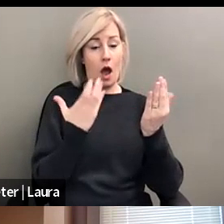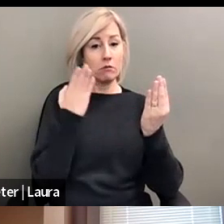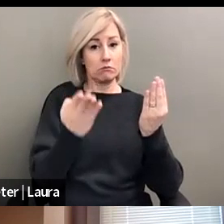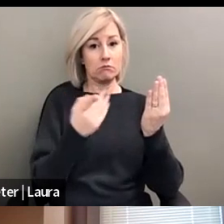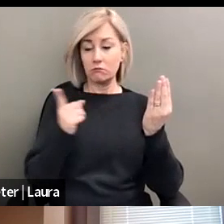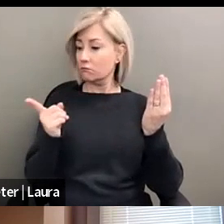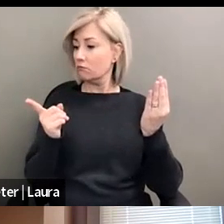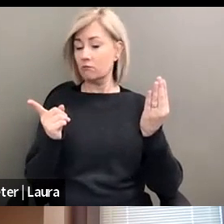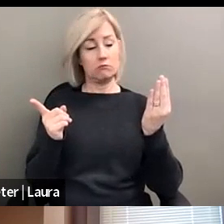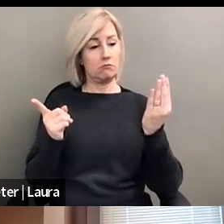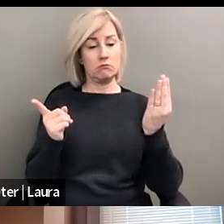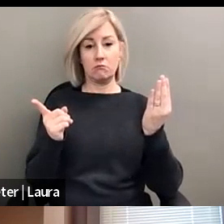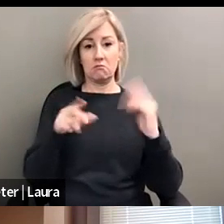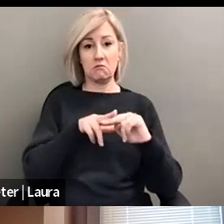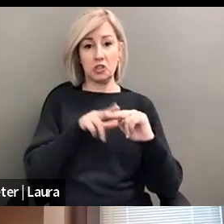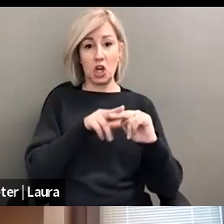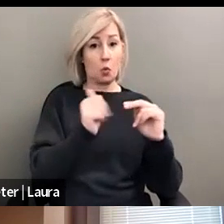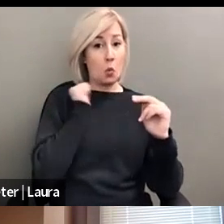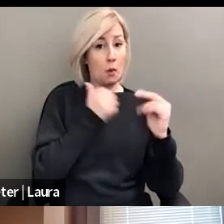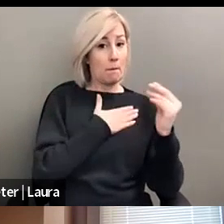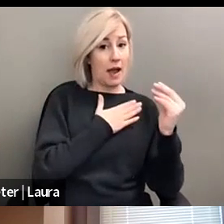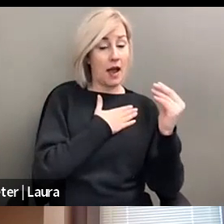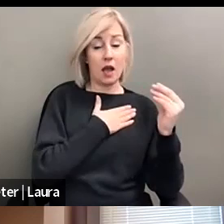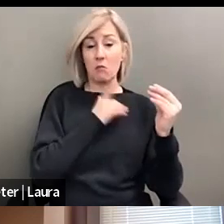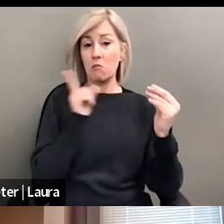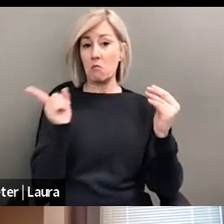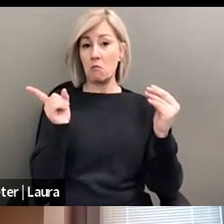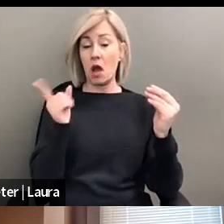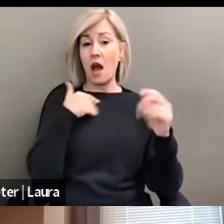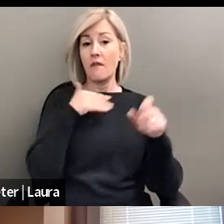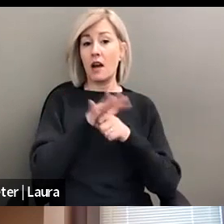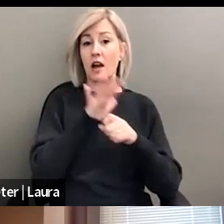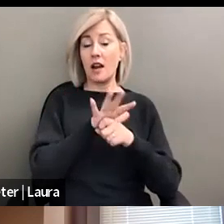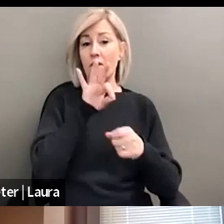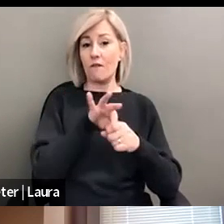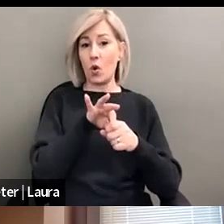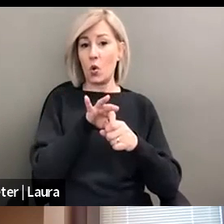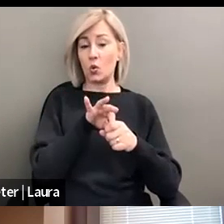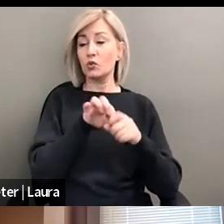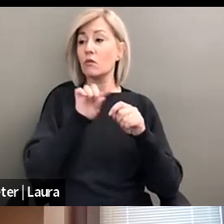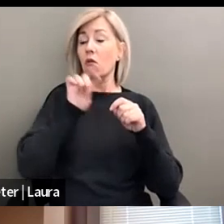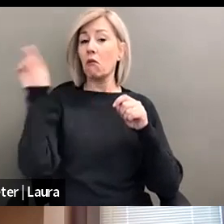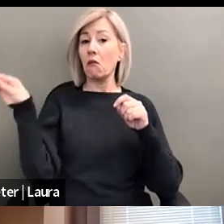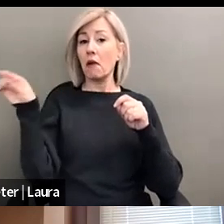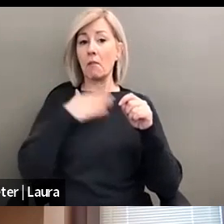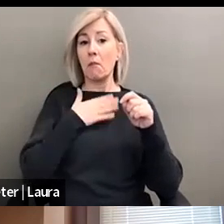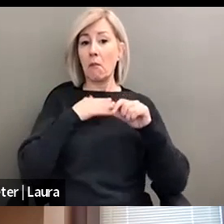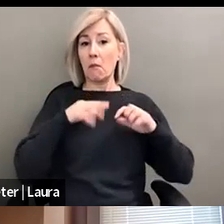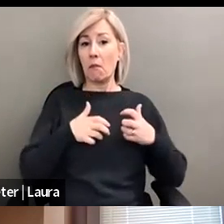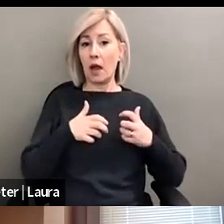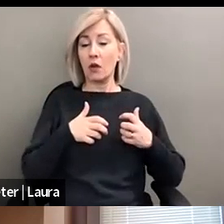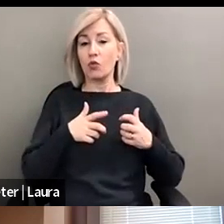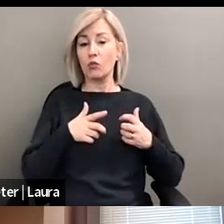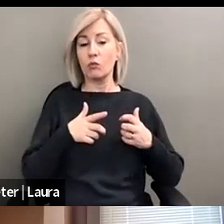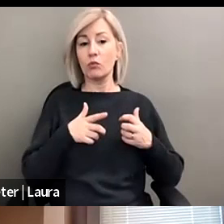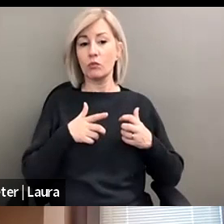run. And maybe the chair wouldn't run it, but maybe you think you have enough votes across the aisle and in your caucus to get